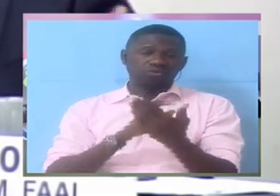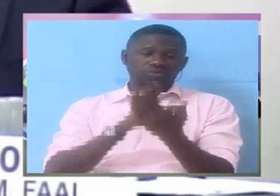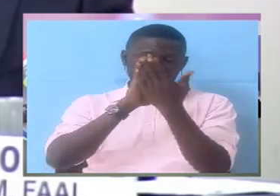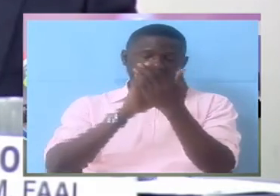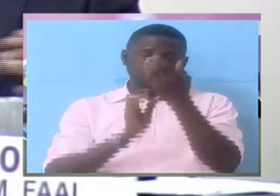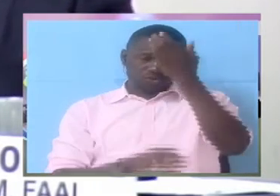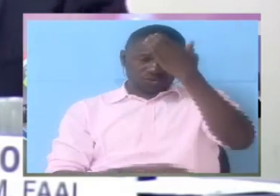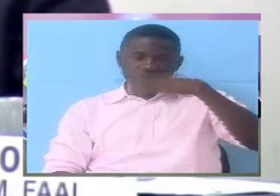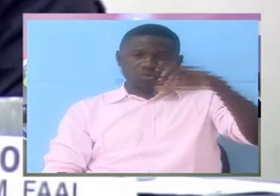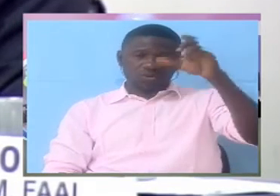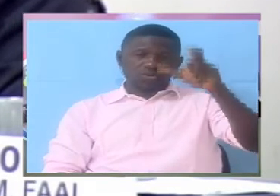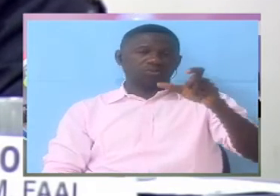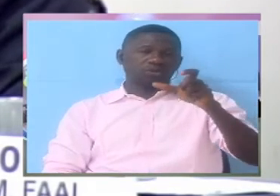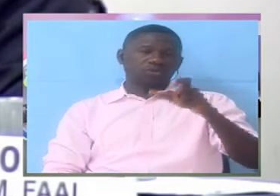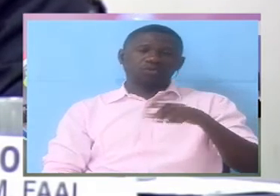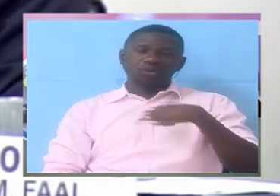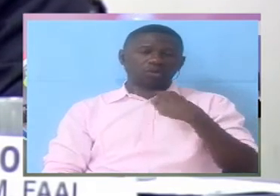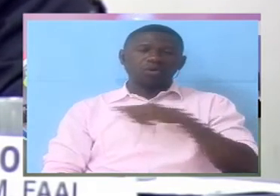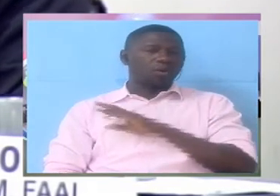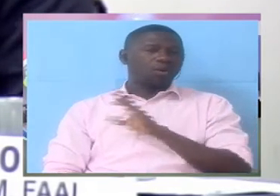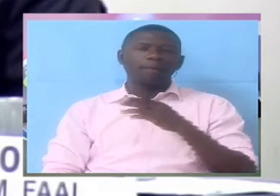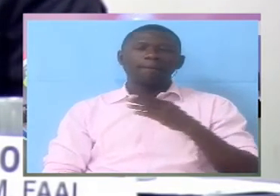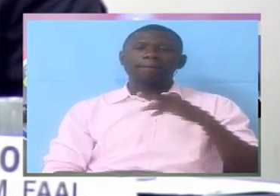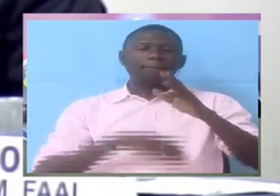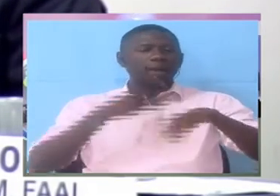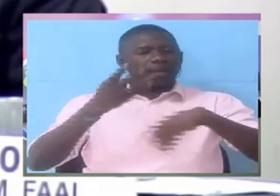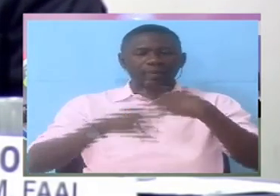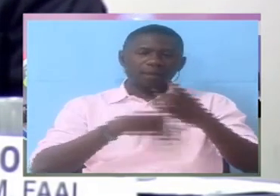and get caught and then you accept.